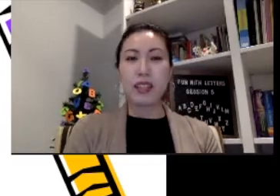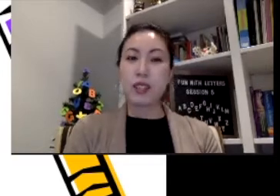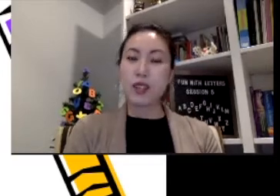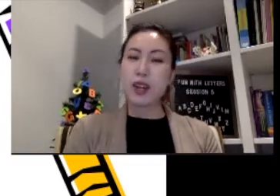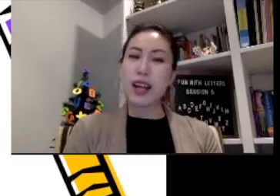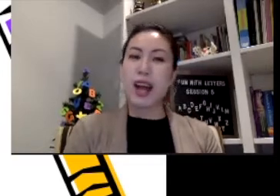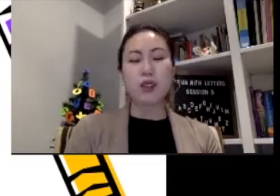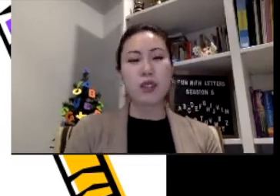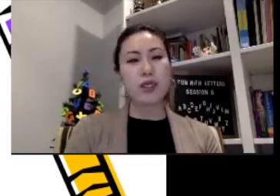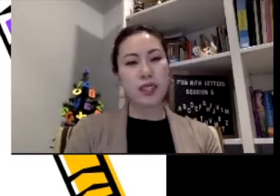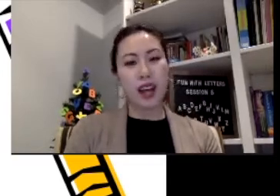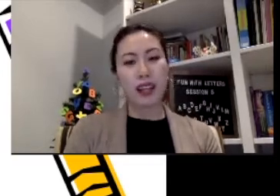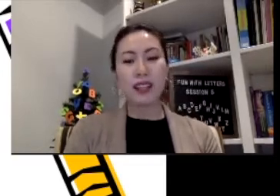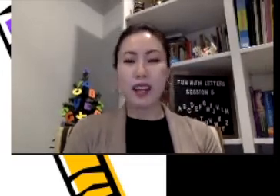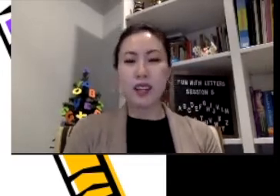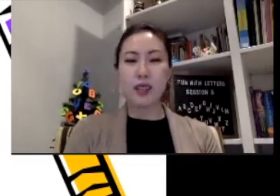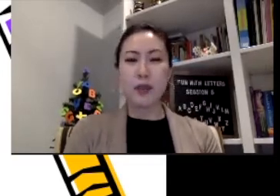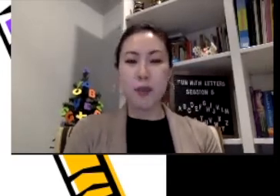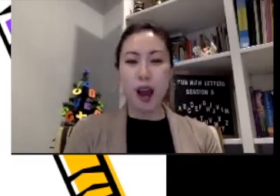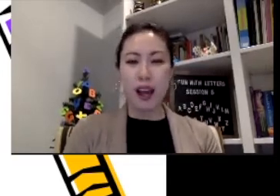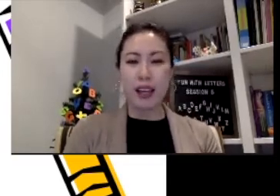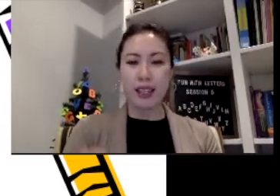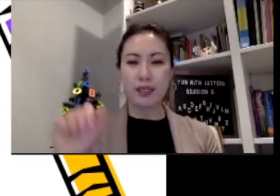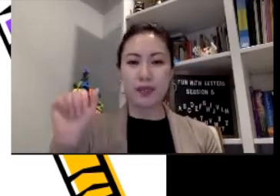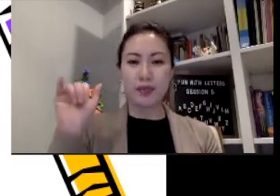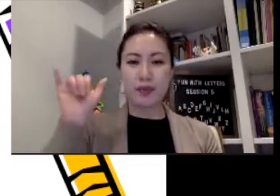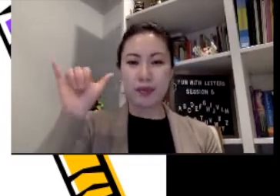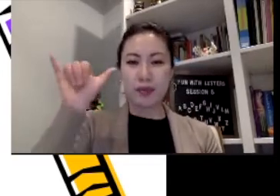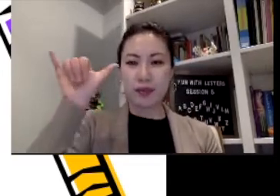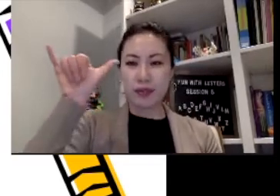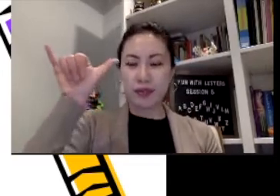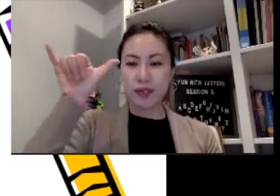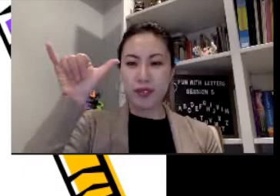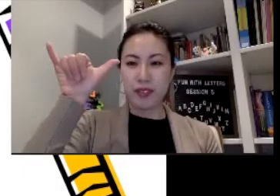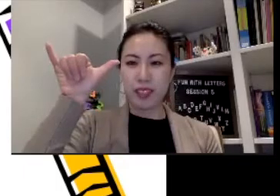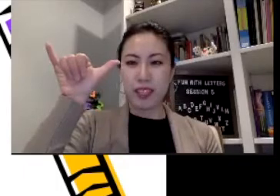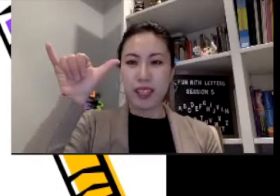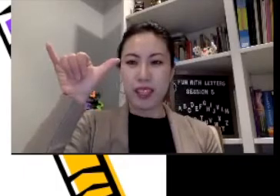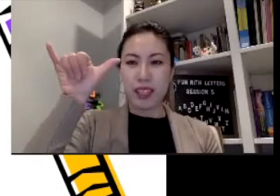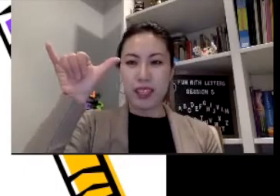Now let's learn how to sign letter Y.